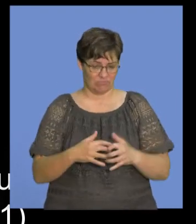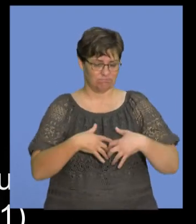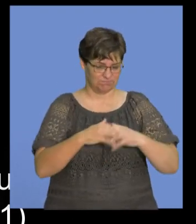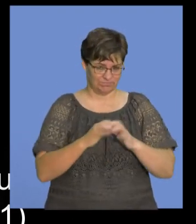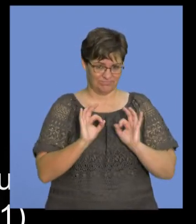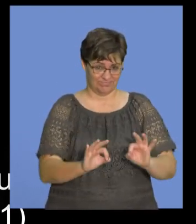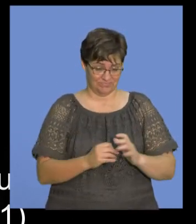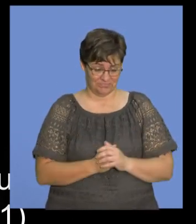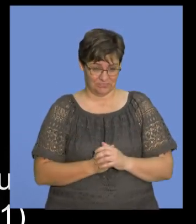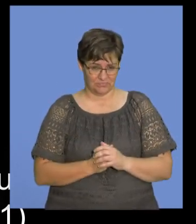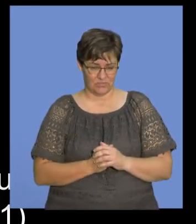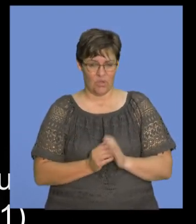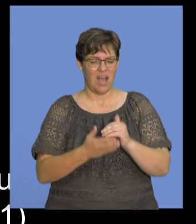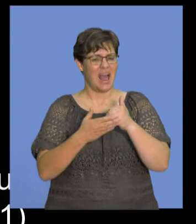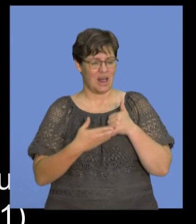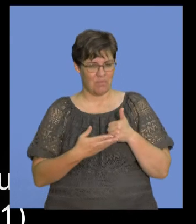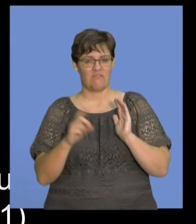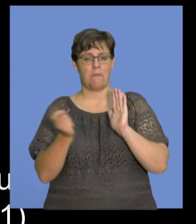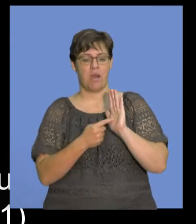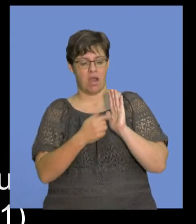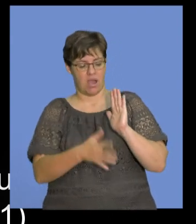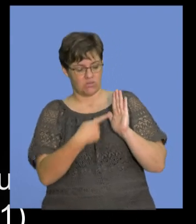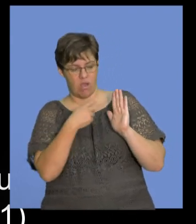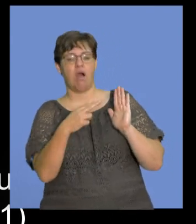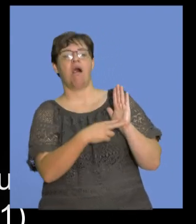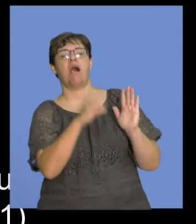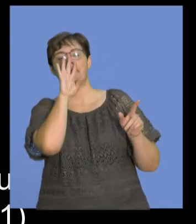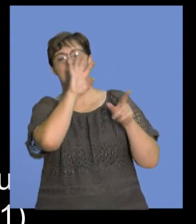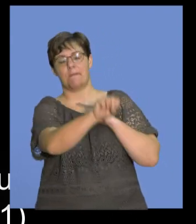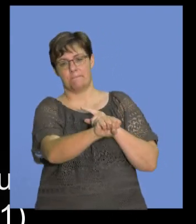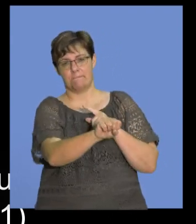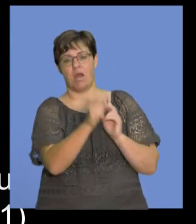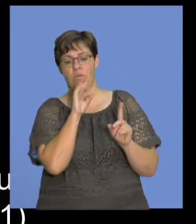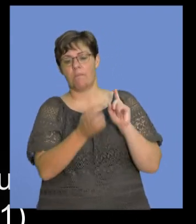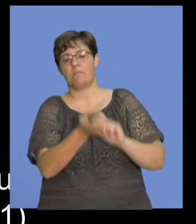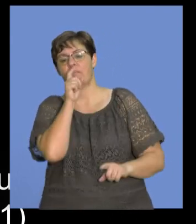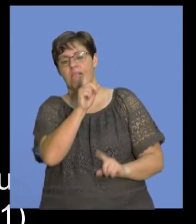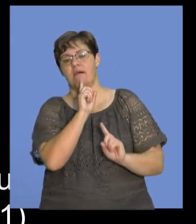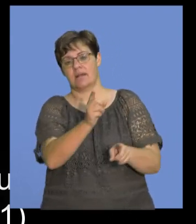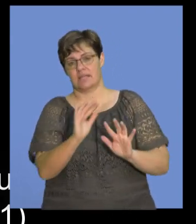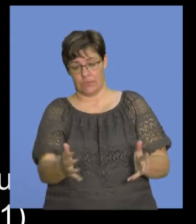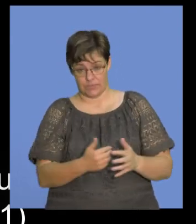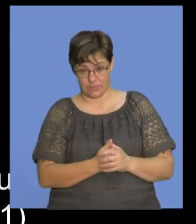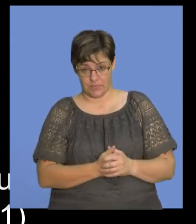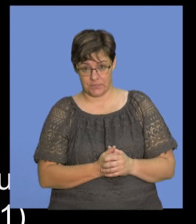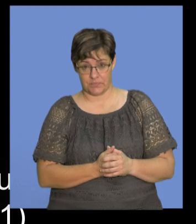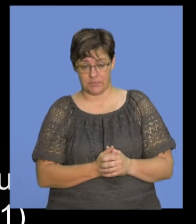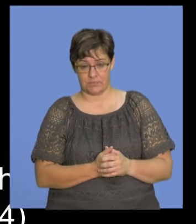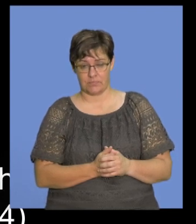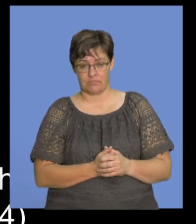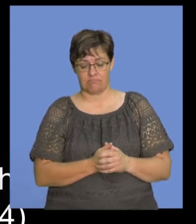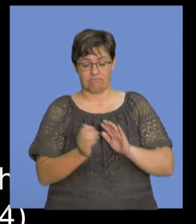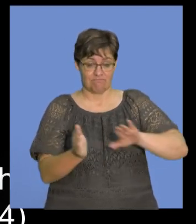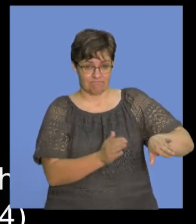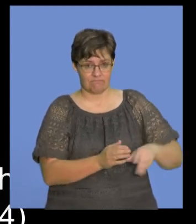your answer or you established your answer. So it does help for the marker to see the manner in which you've reached or concluded